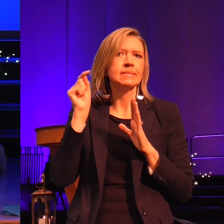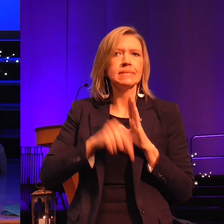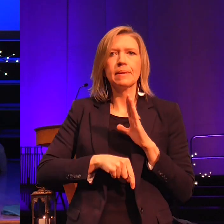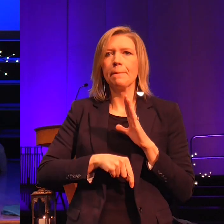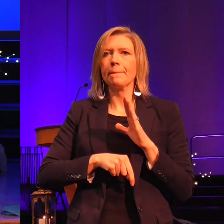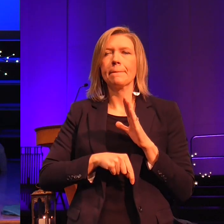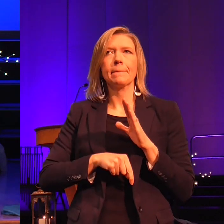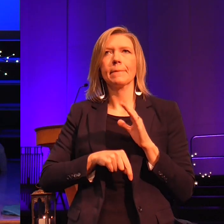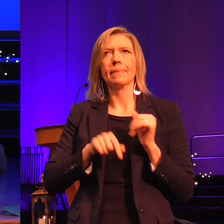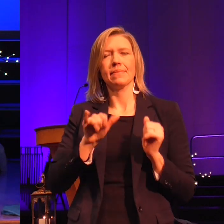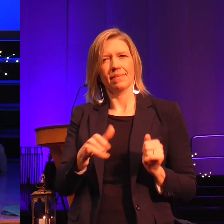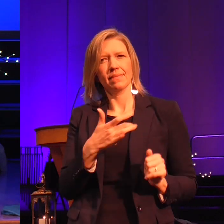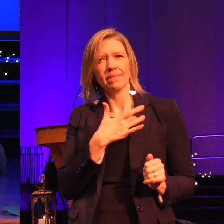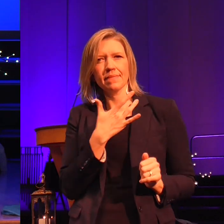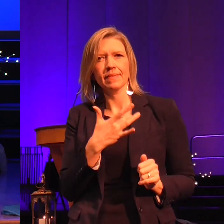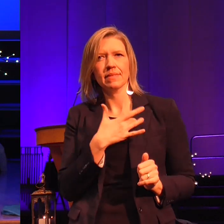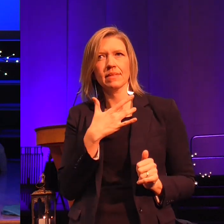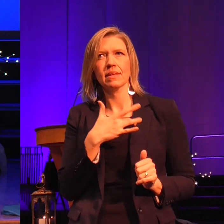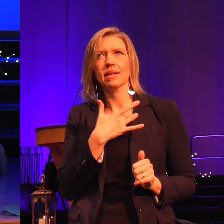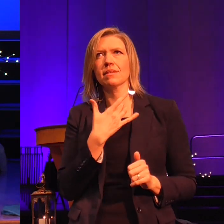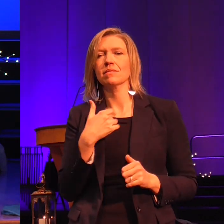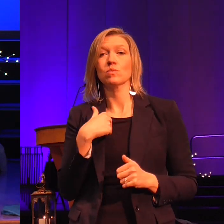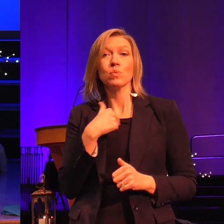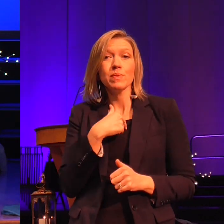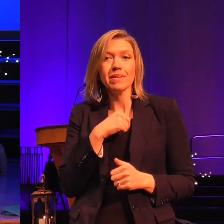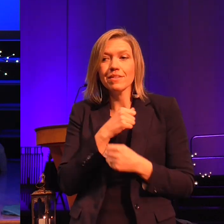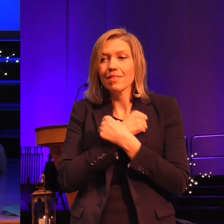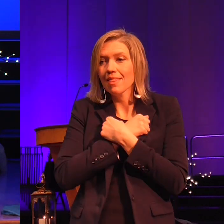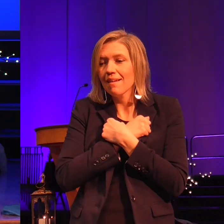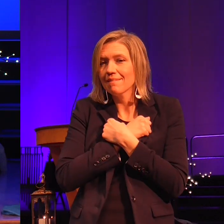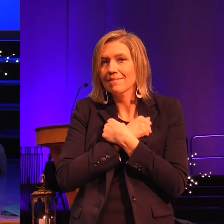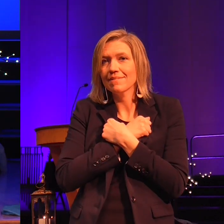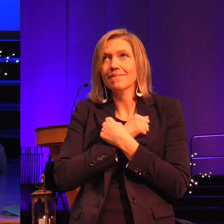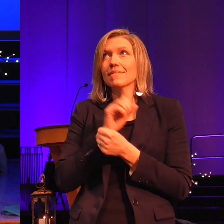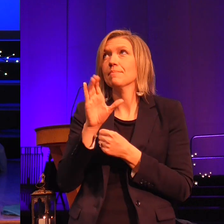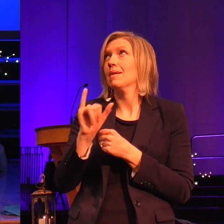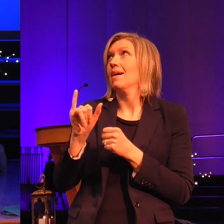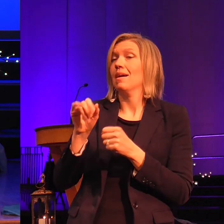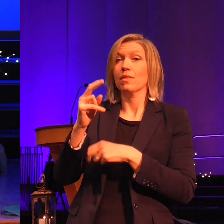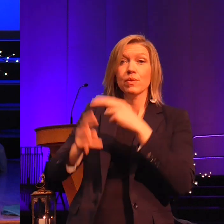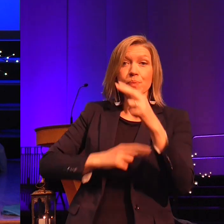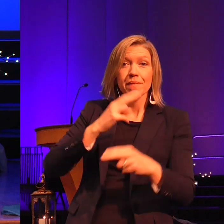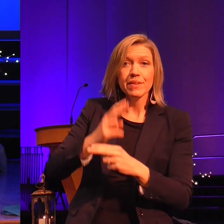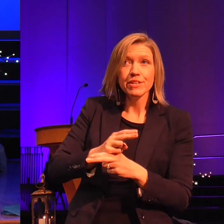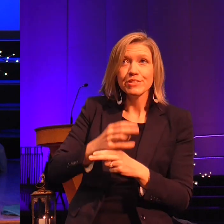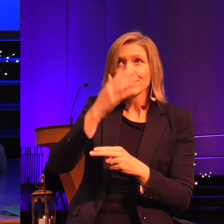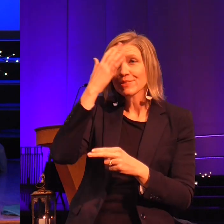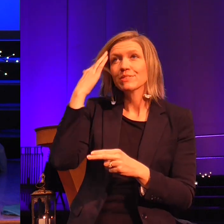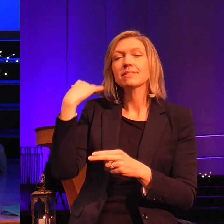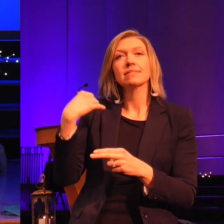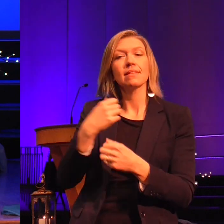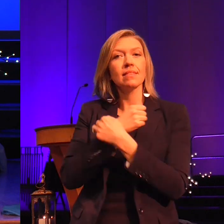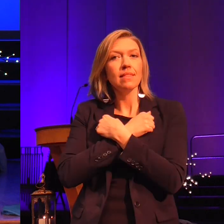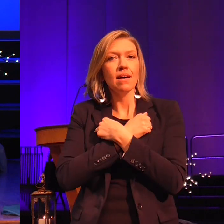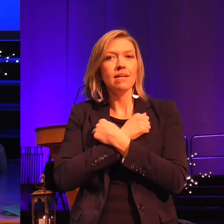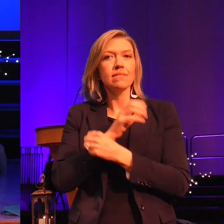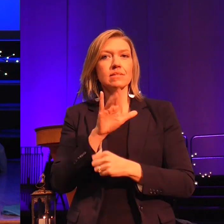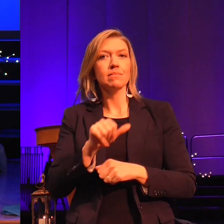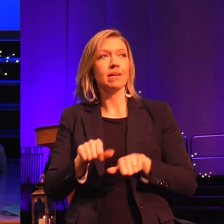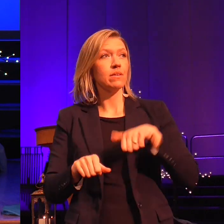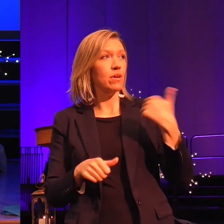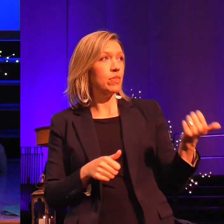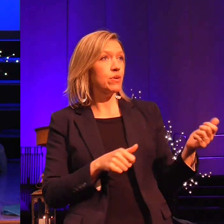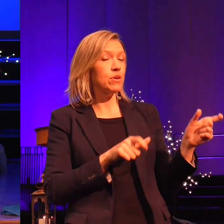to feel as though we are loved by the universe, that we are loved by other